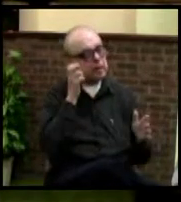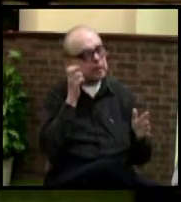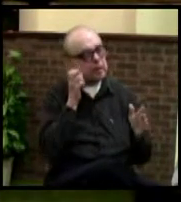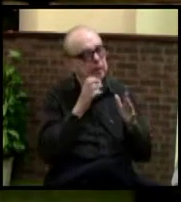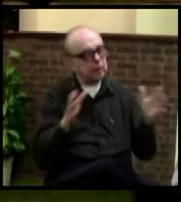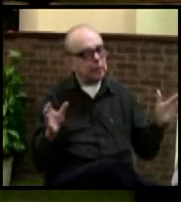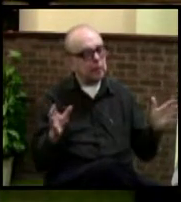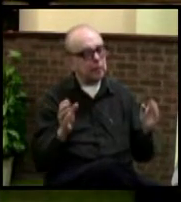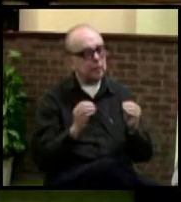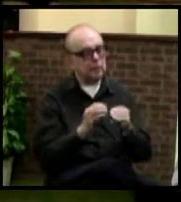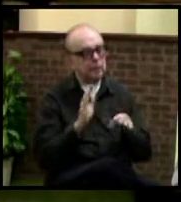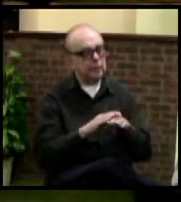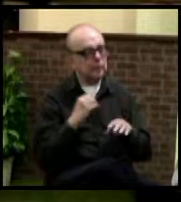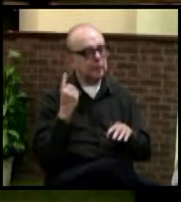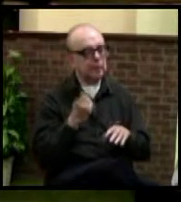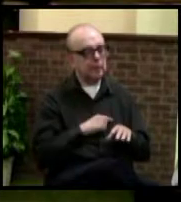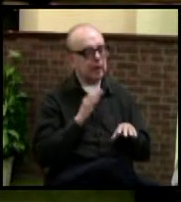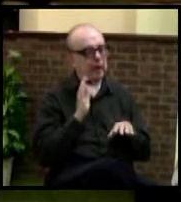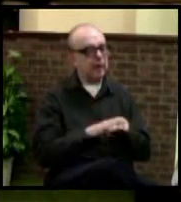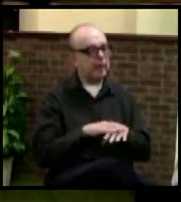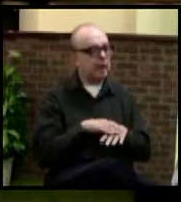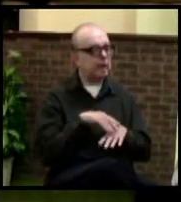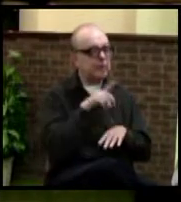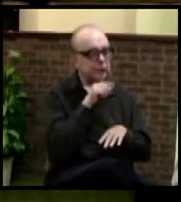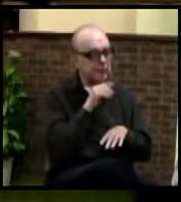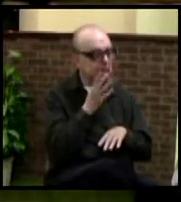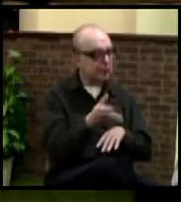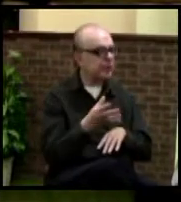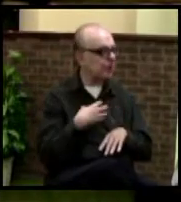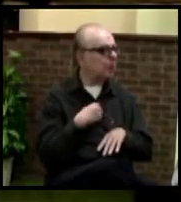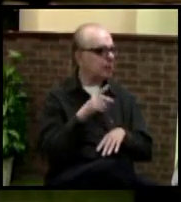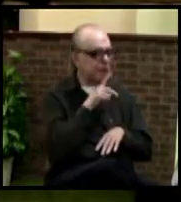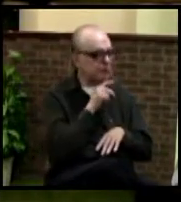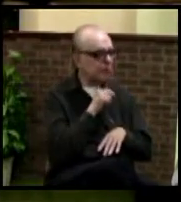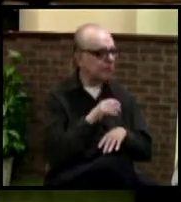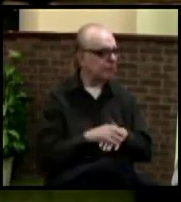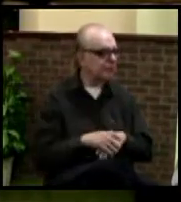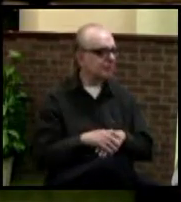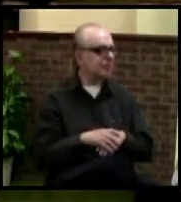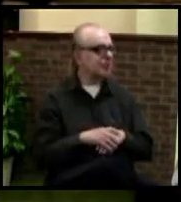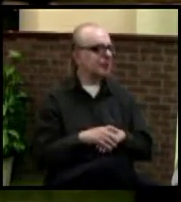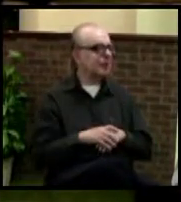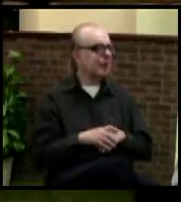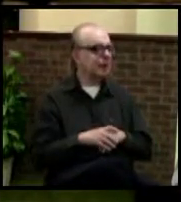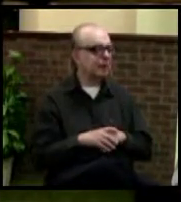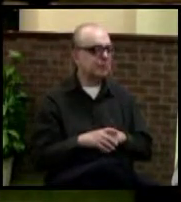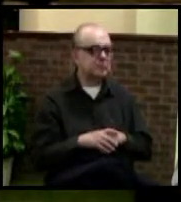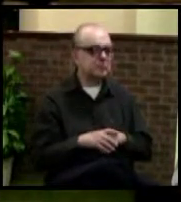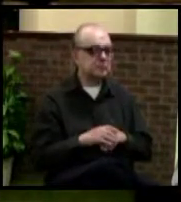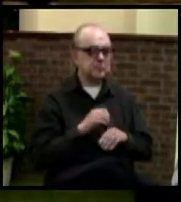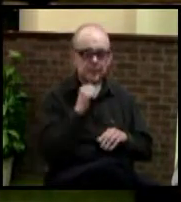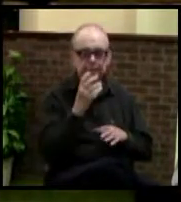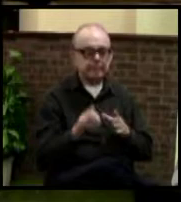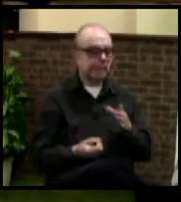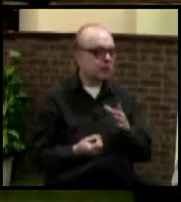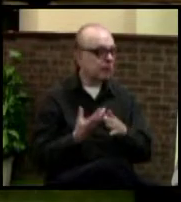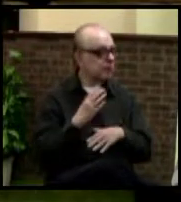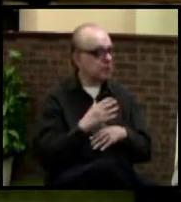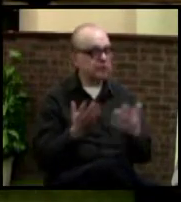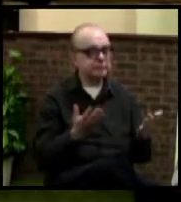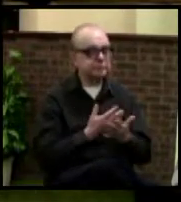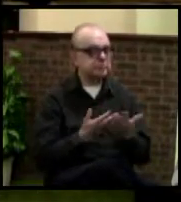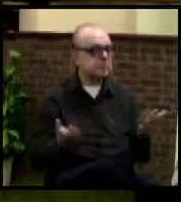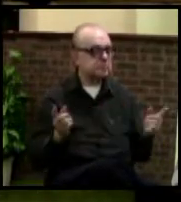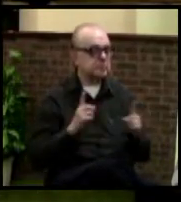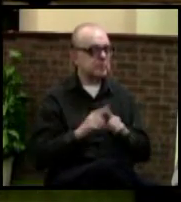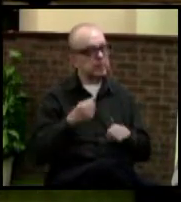cares as much or more for us than a sparrow out here who he feeds and doesn't grow